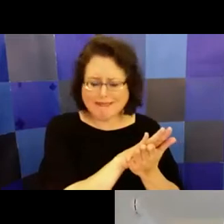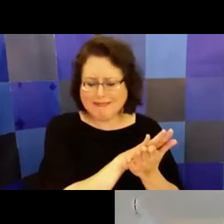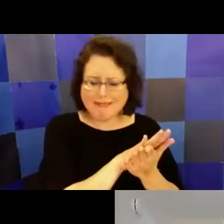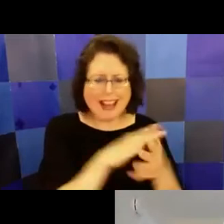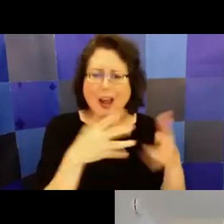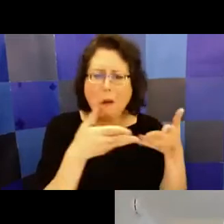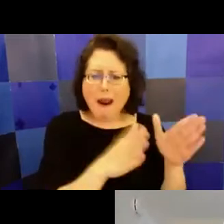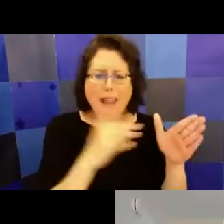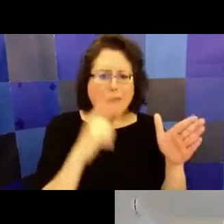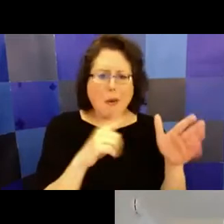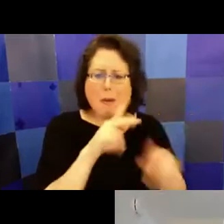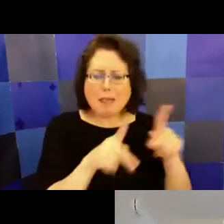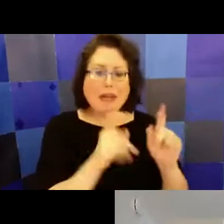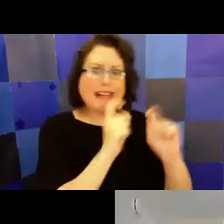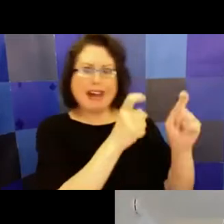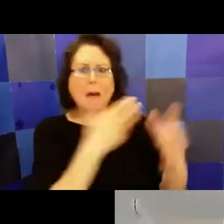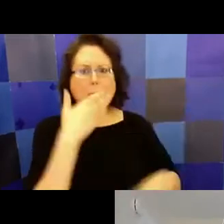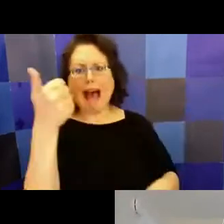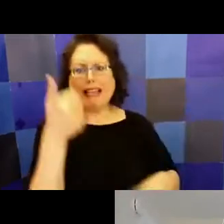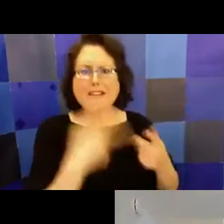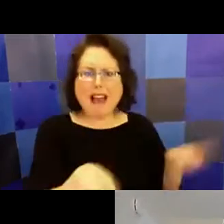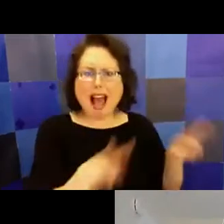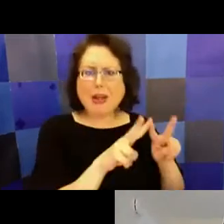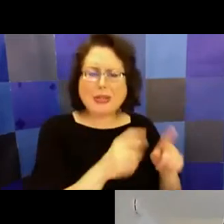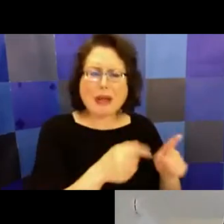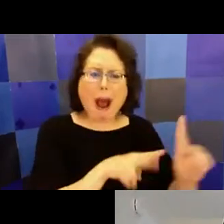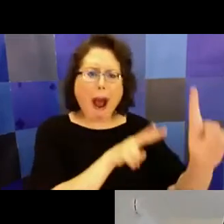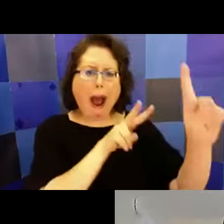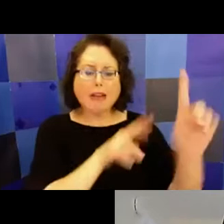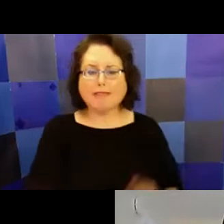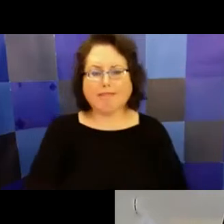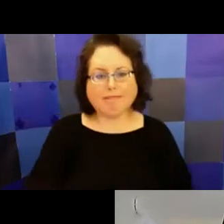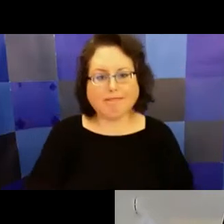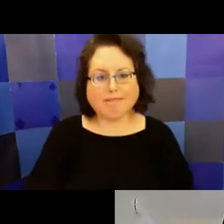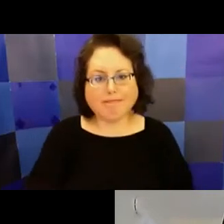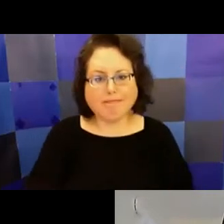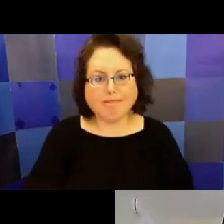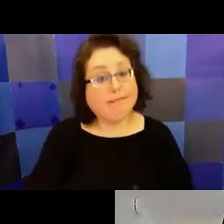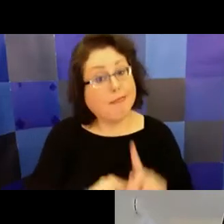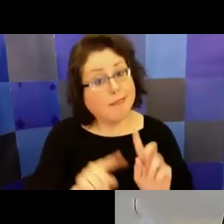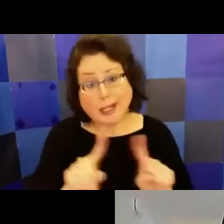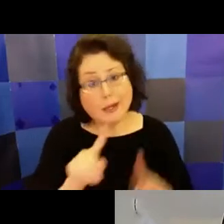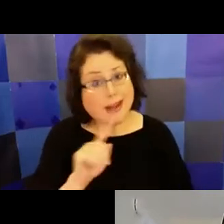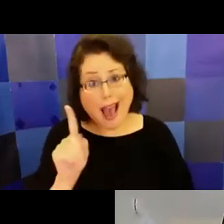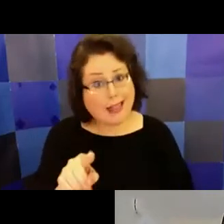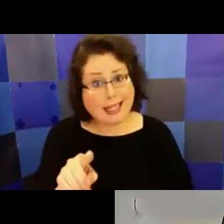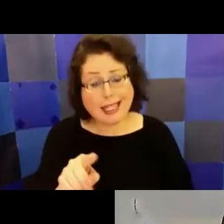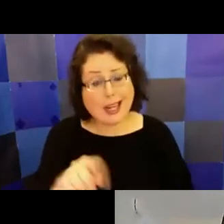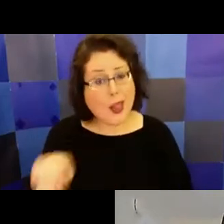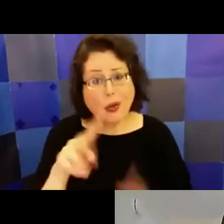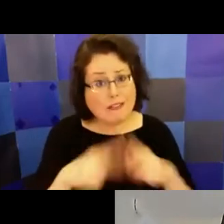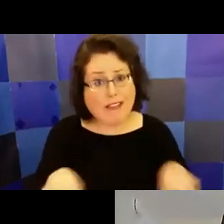mechanisms for instilling the best values. But the reality is that the prevailing values in our society are going to